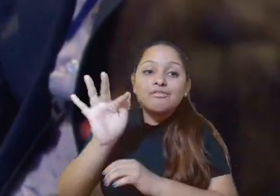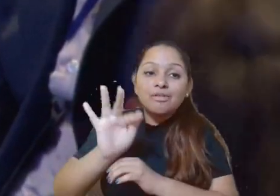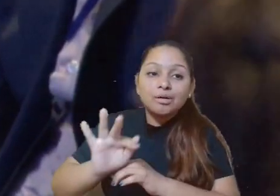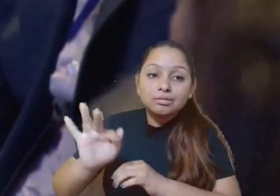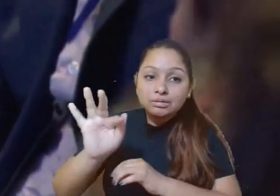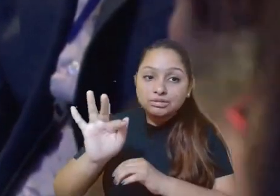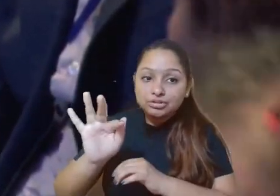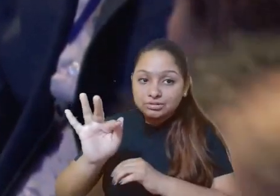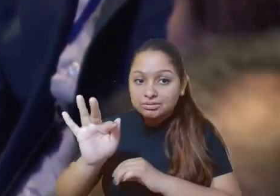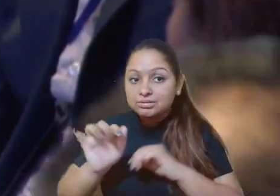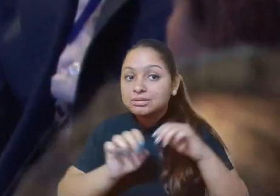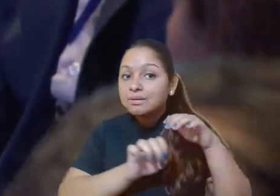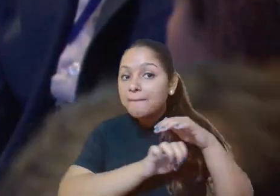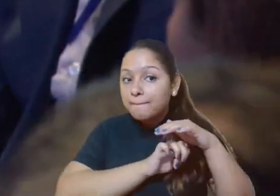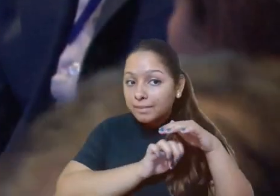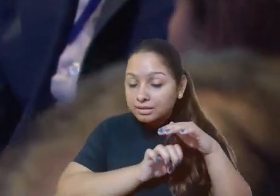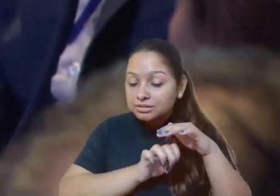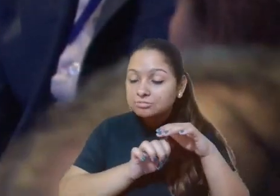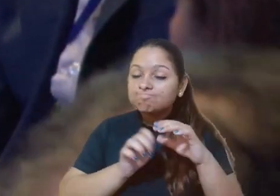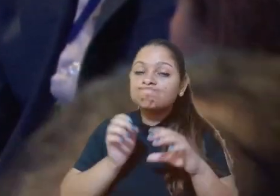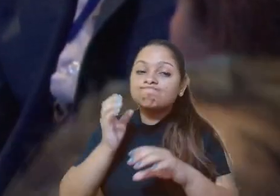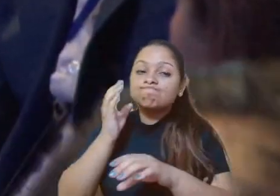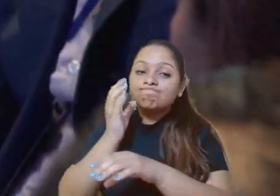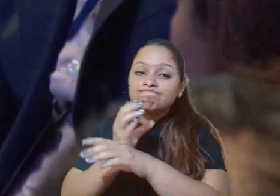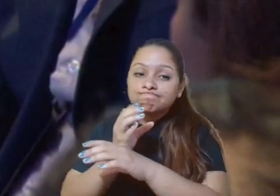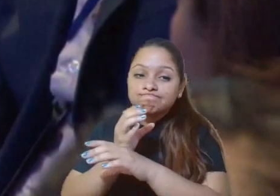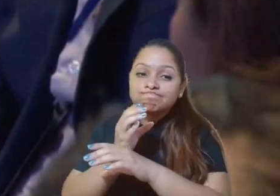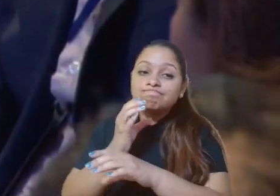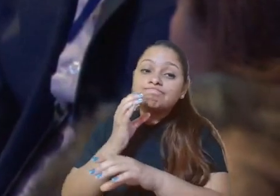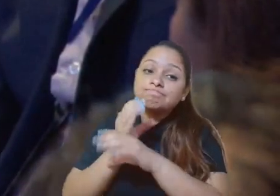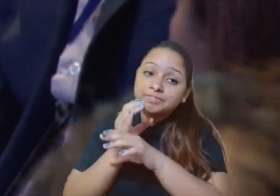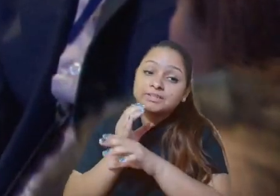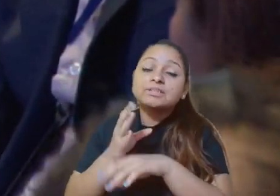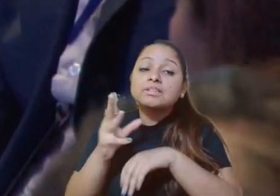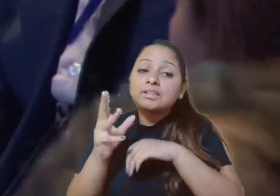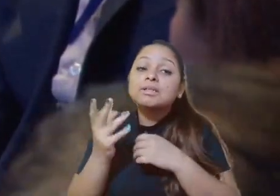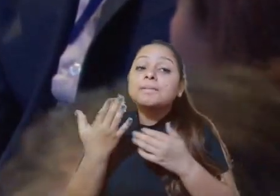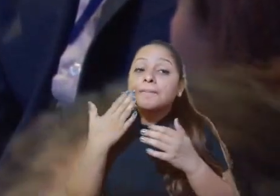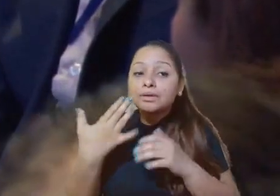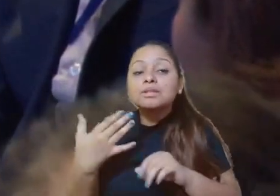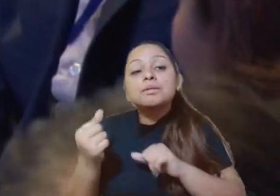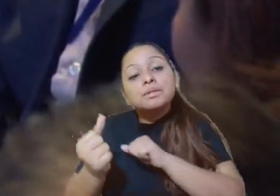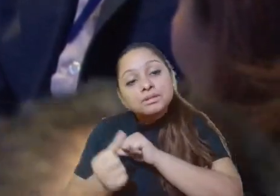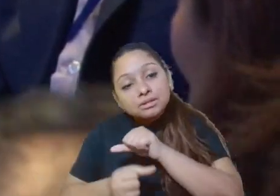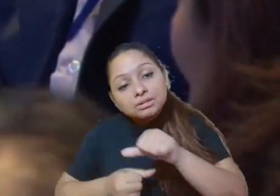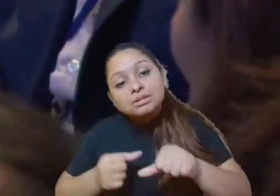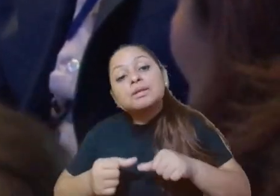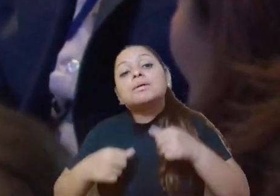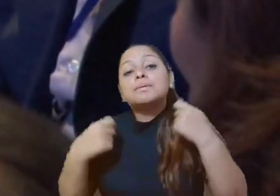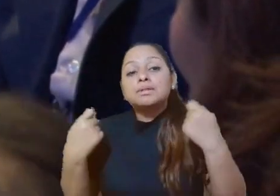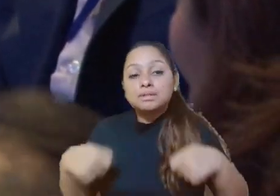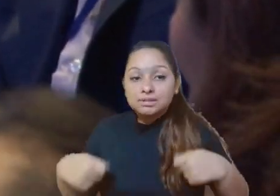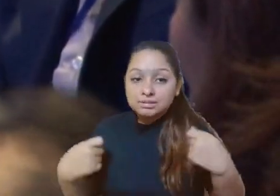need to change the mindset about this communication between the players.